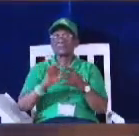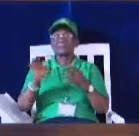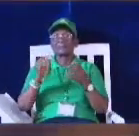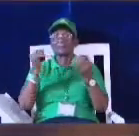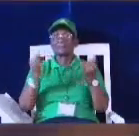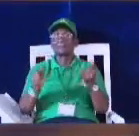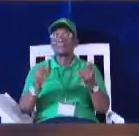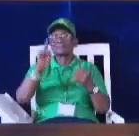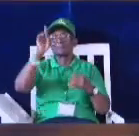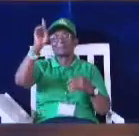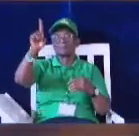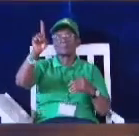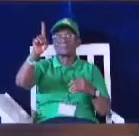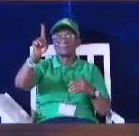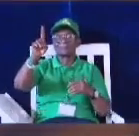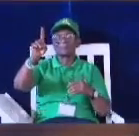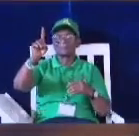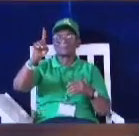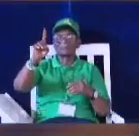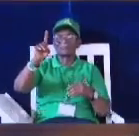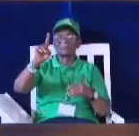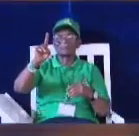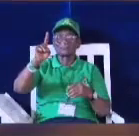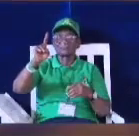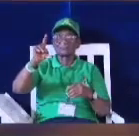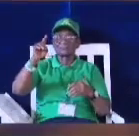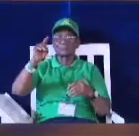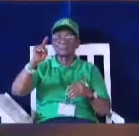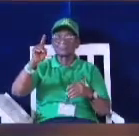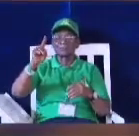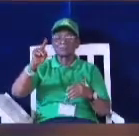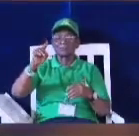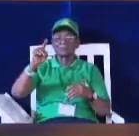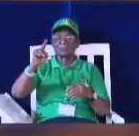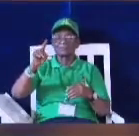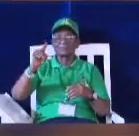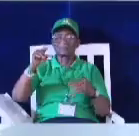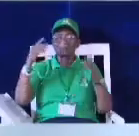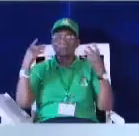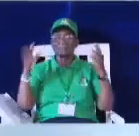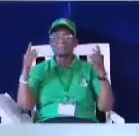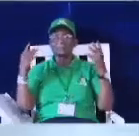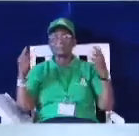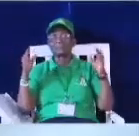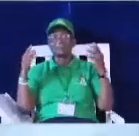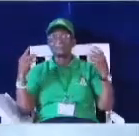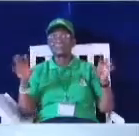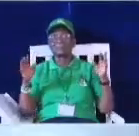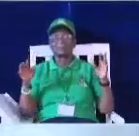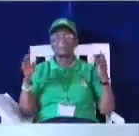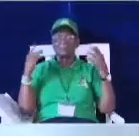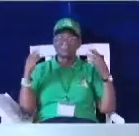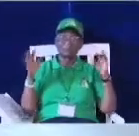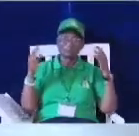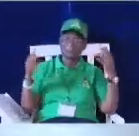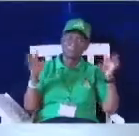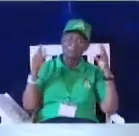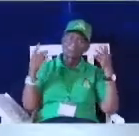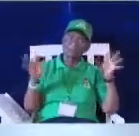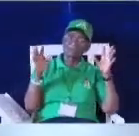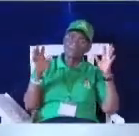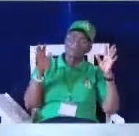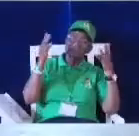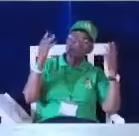Now some of you are very far away tonight, so you must begin to come and come